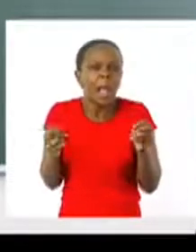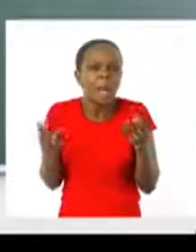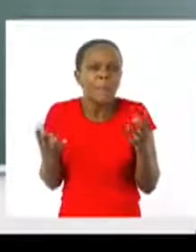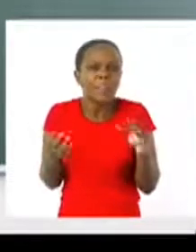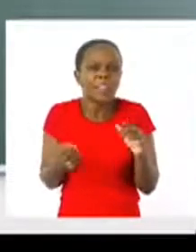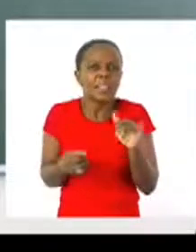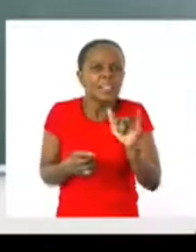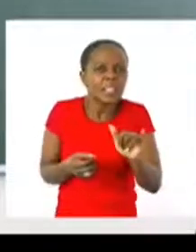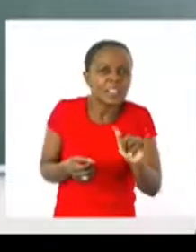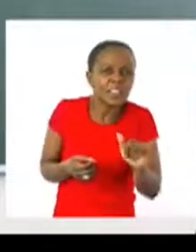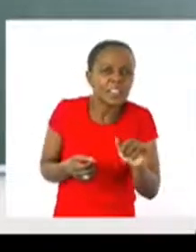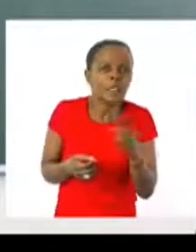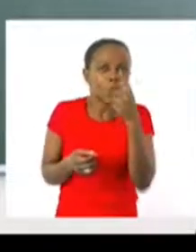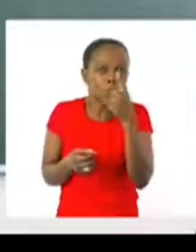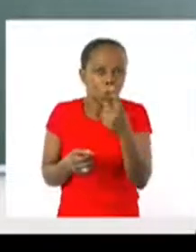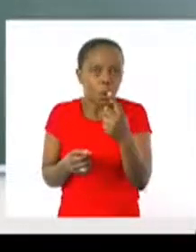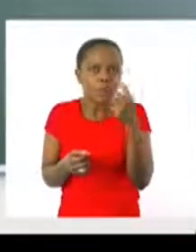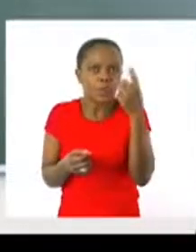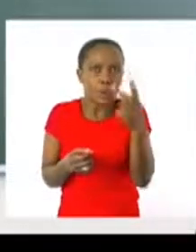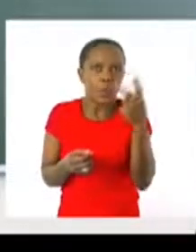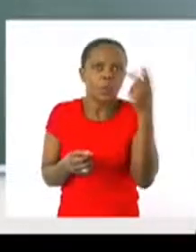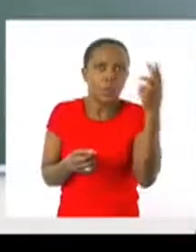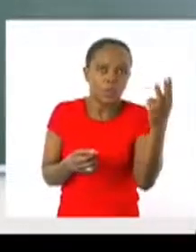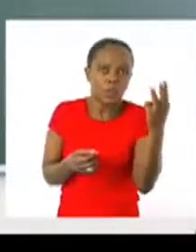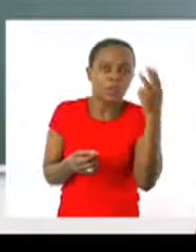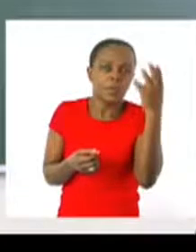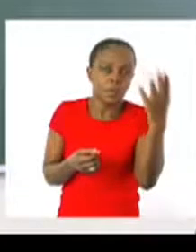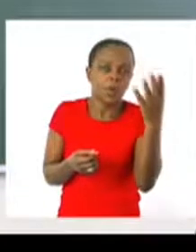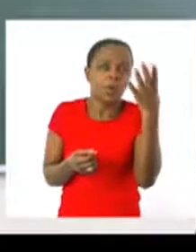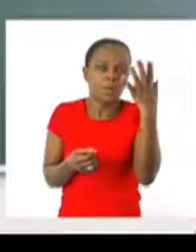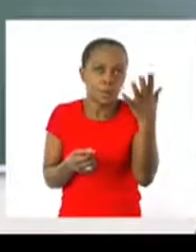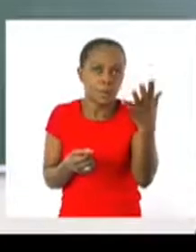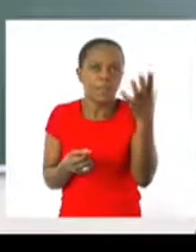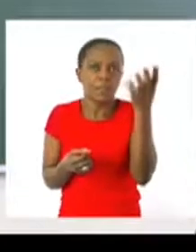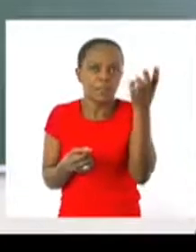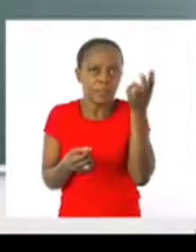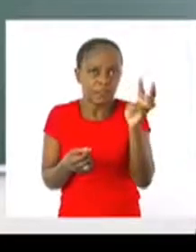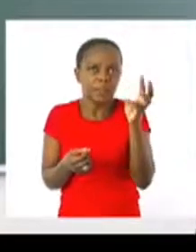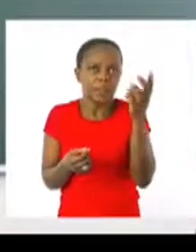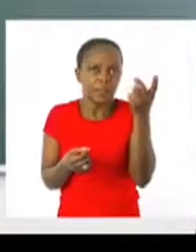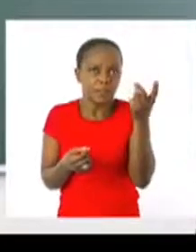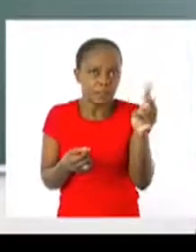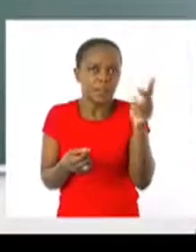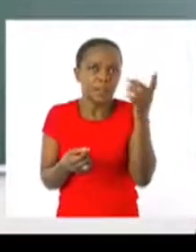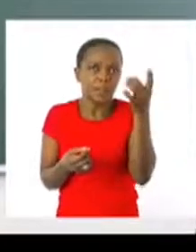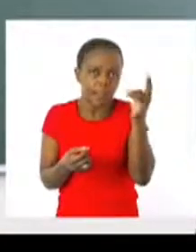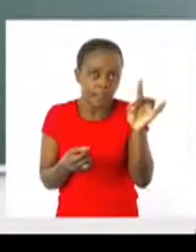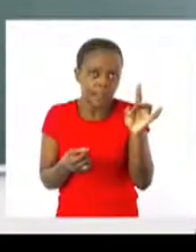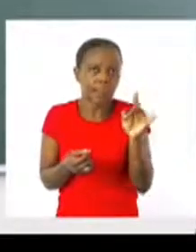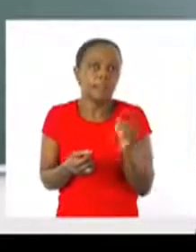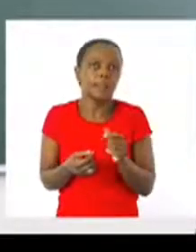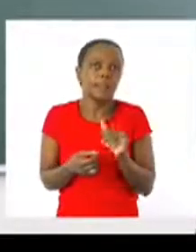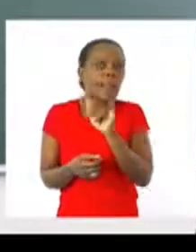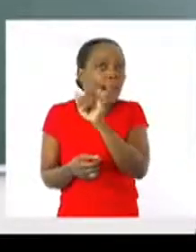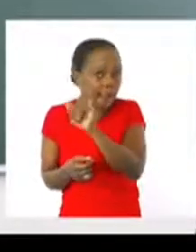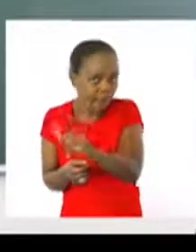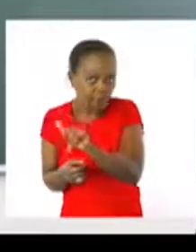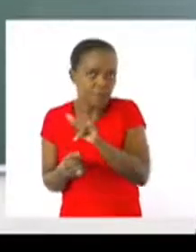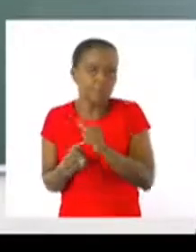together. 1, 2, 3, 4, 5, 6, 7, 8.